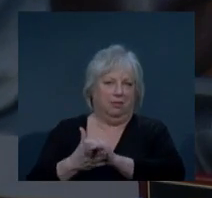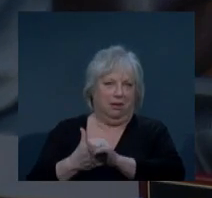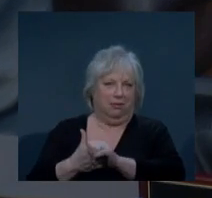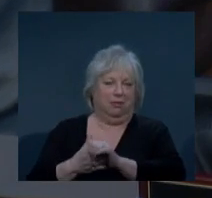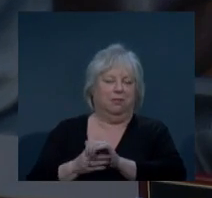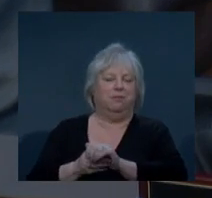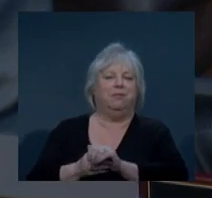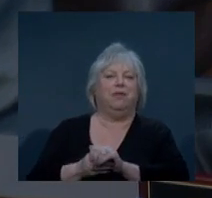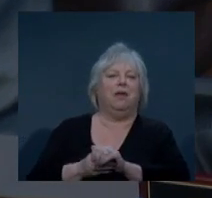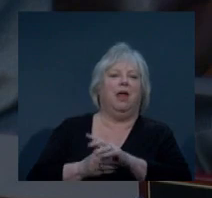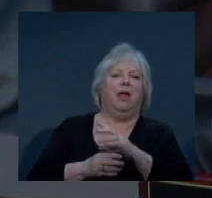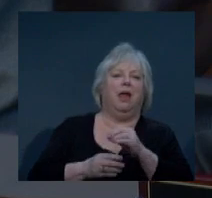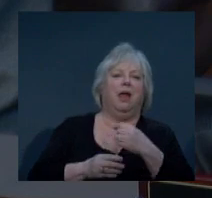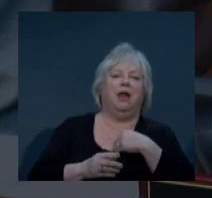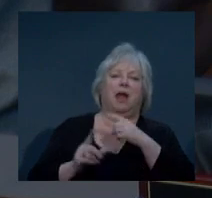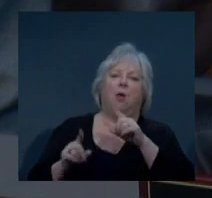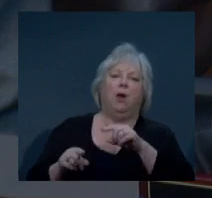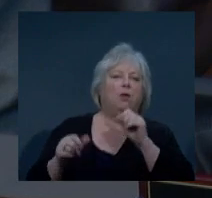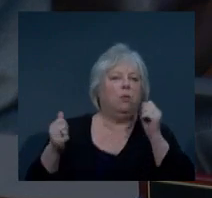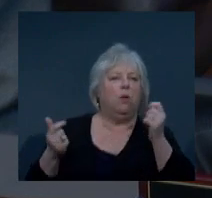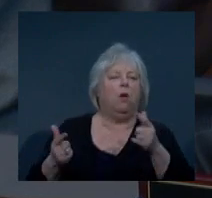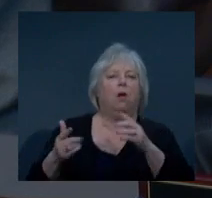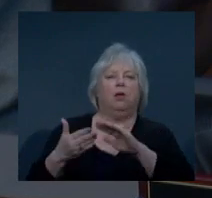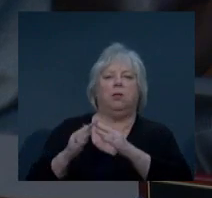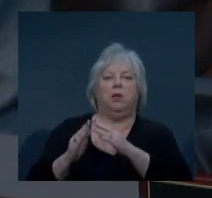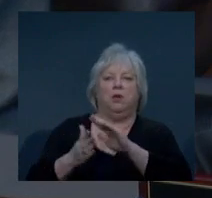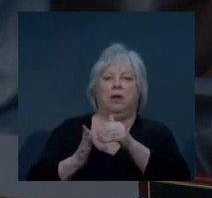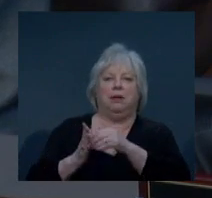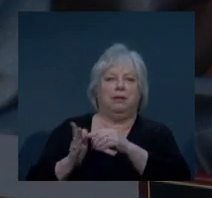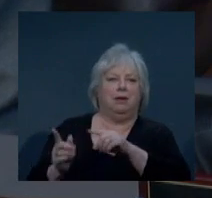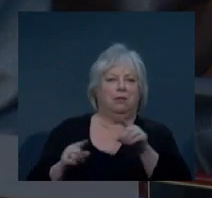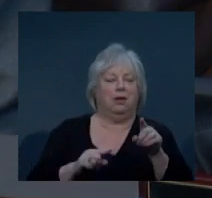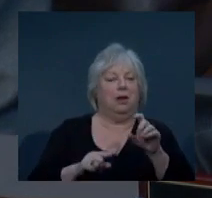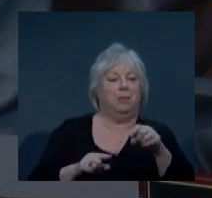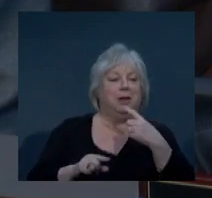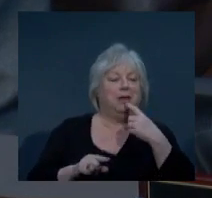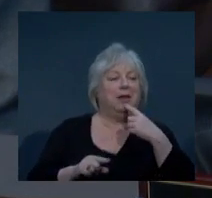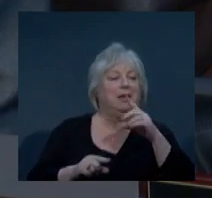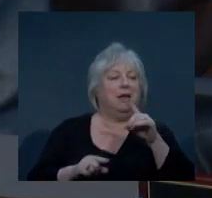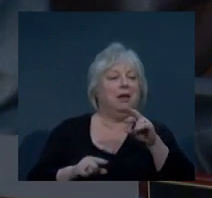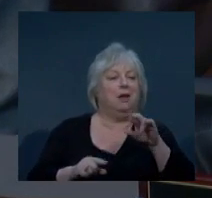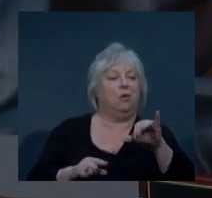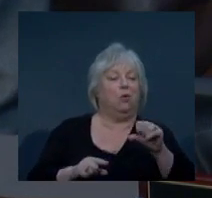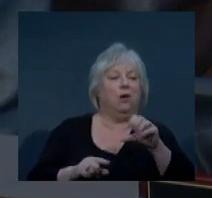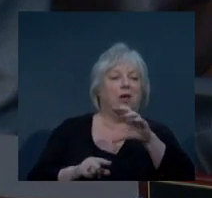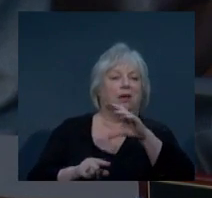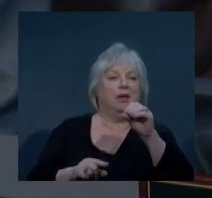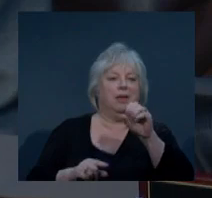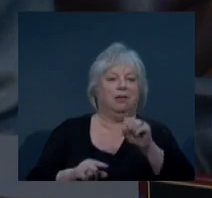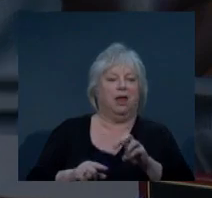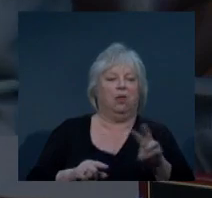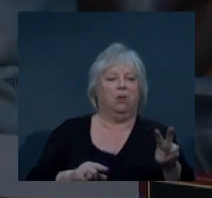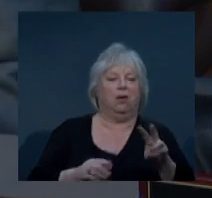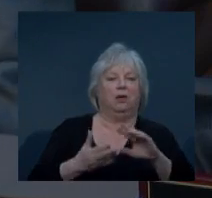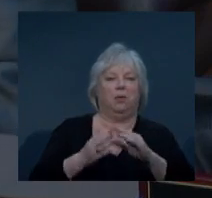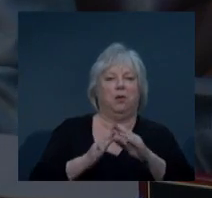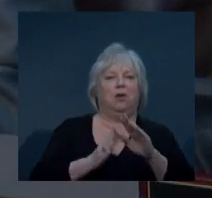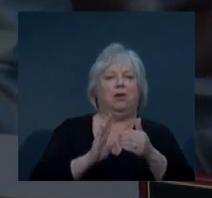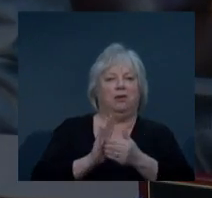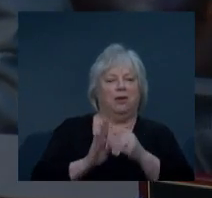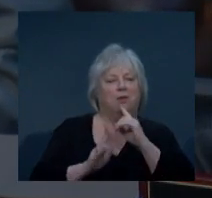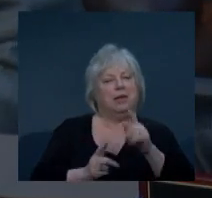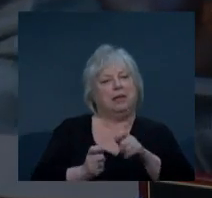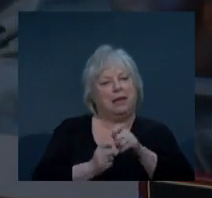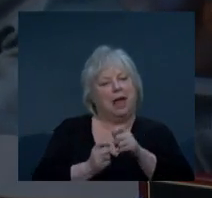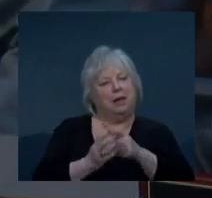$2,378,000. And I went to all of them, and I'll have to say that Doris's and the Southwest Community Center are exactly what we want in a community